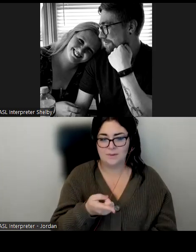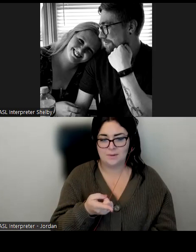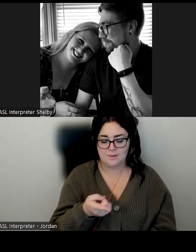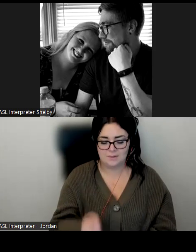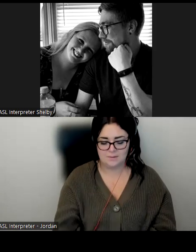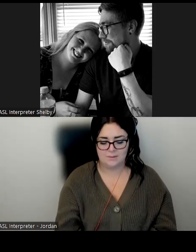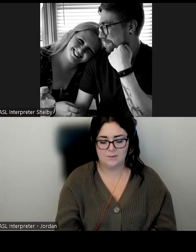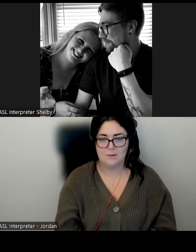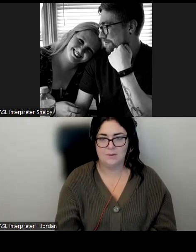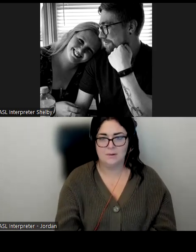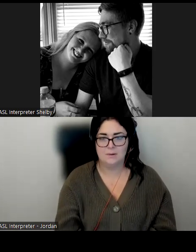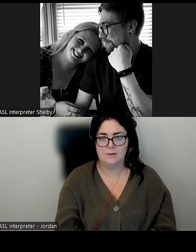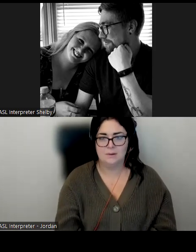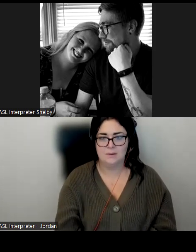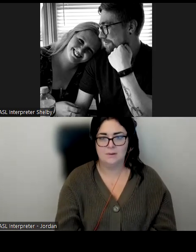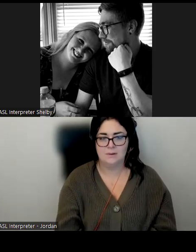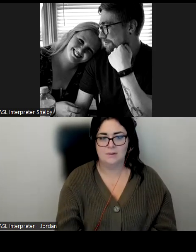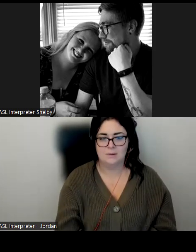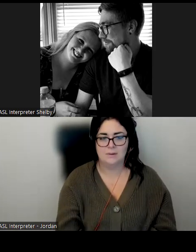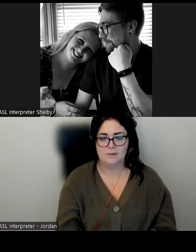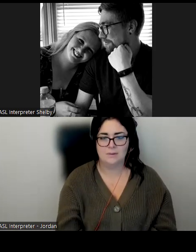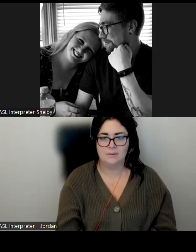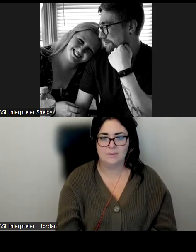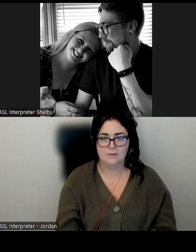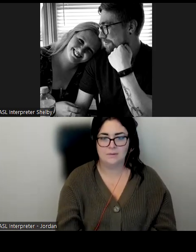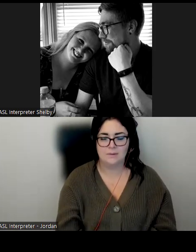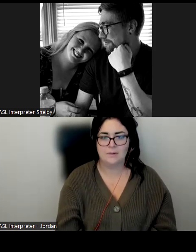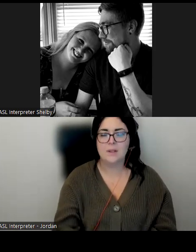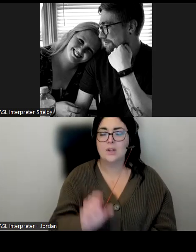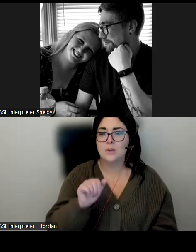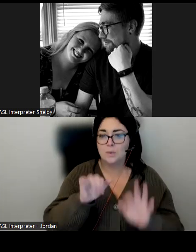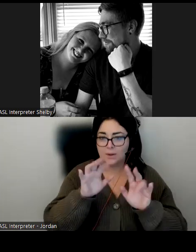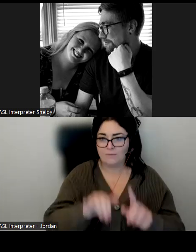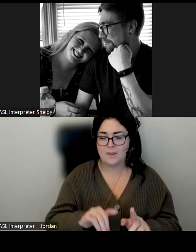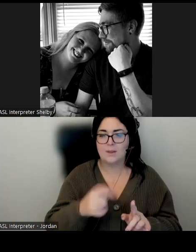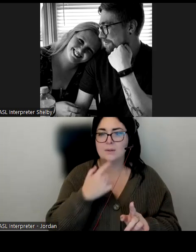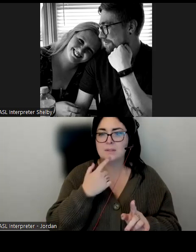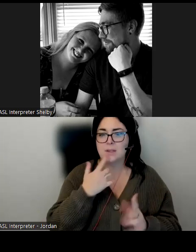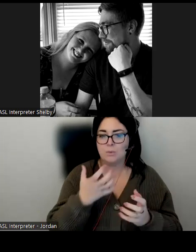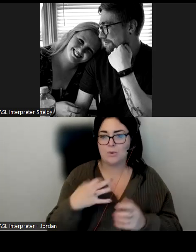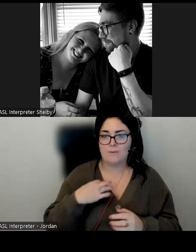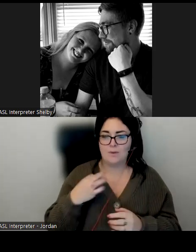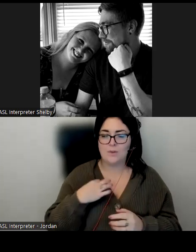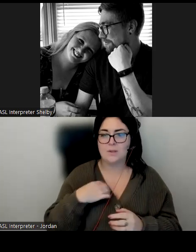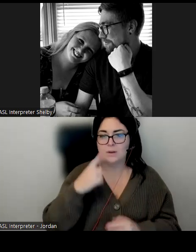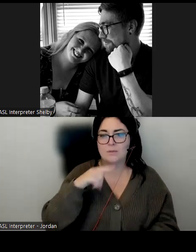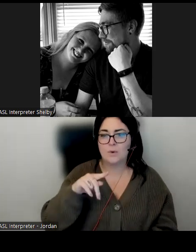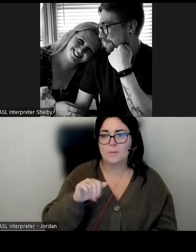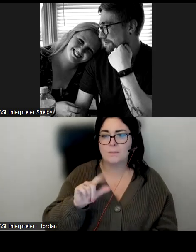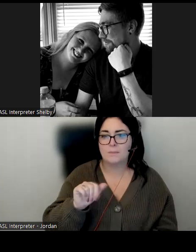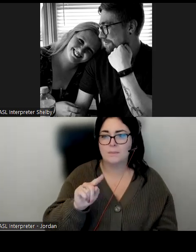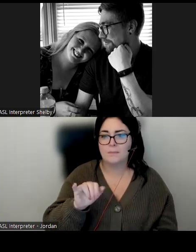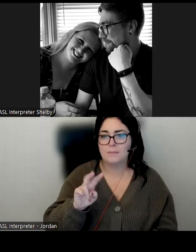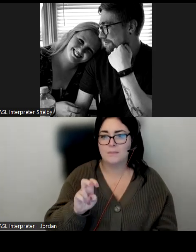can put that you would like to volunteer with the palliative care unit, and they do have their